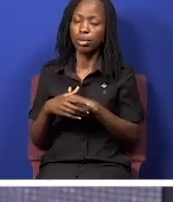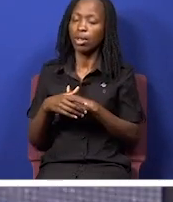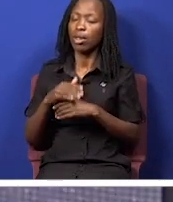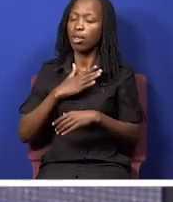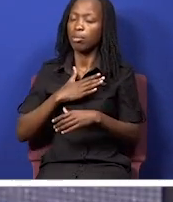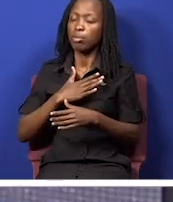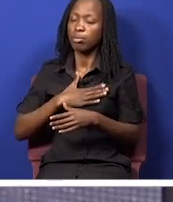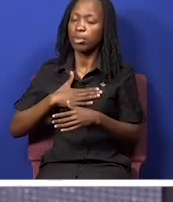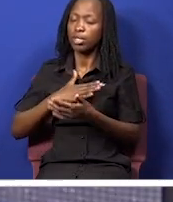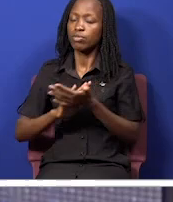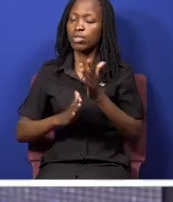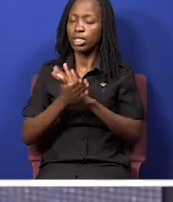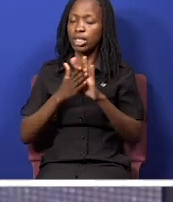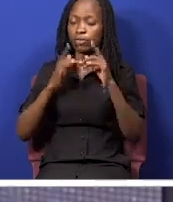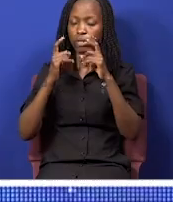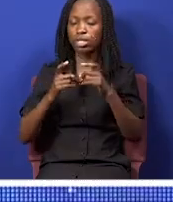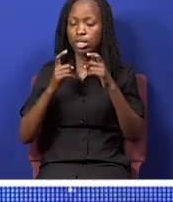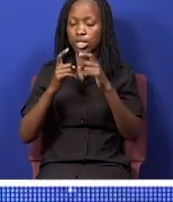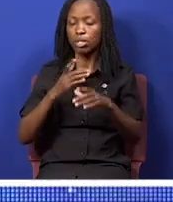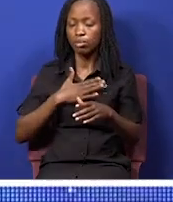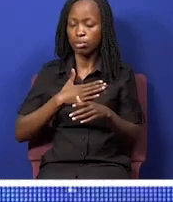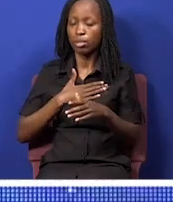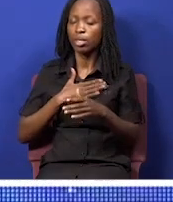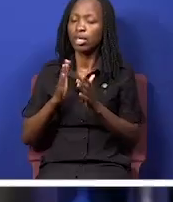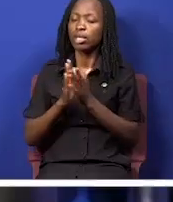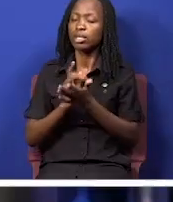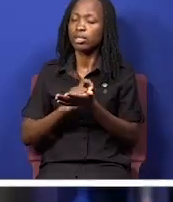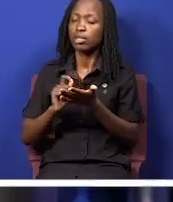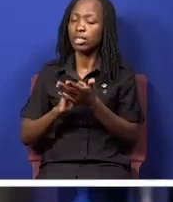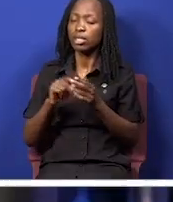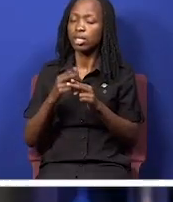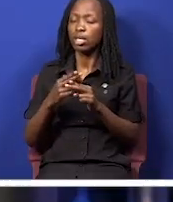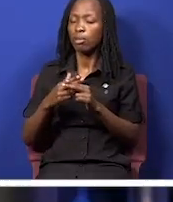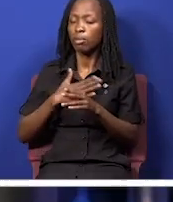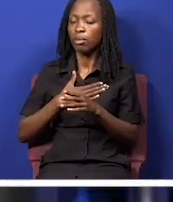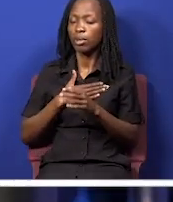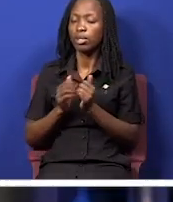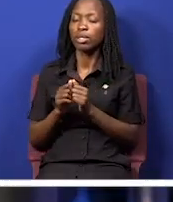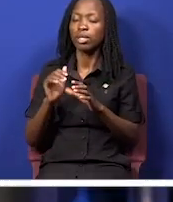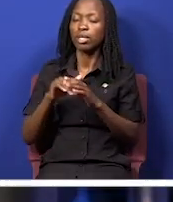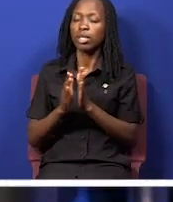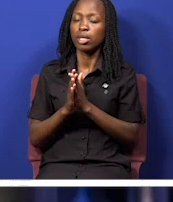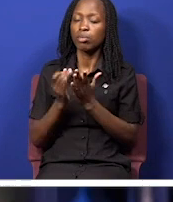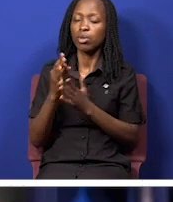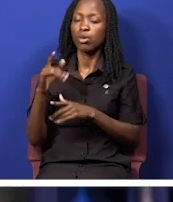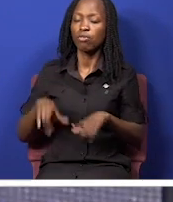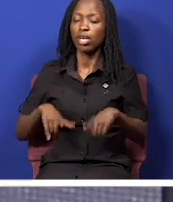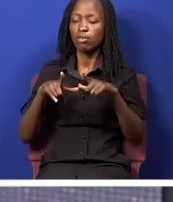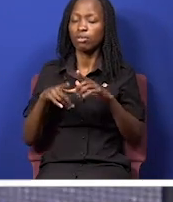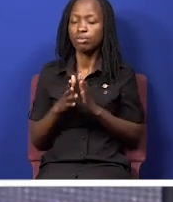Thank you for giving us this day. Please forgive my sins. Please forgive my sins. And write my name. And write my name. In the book of